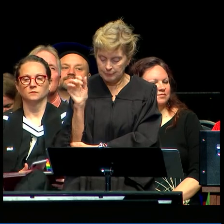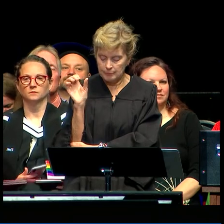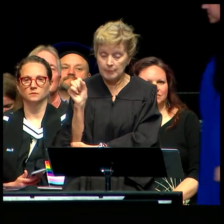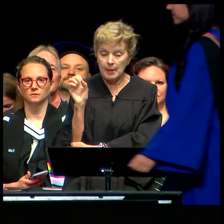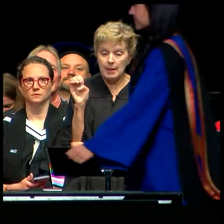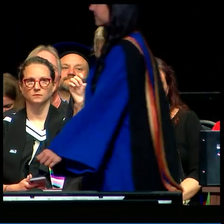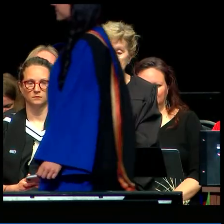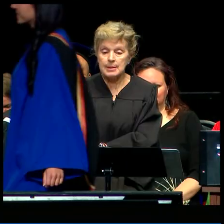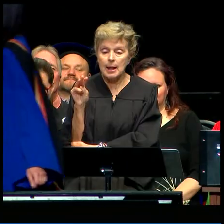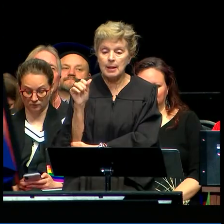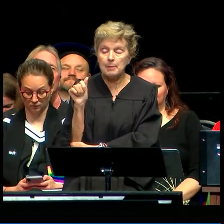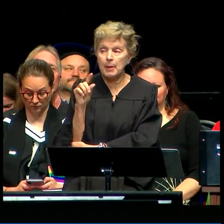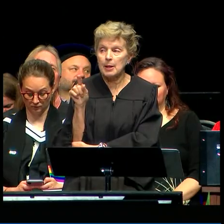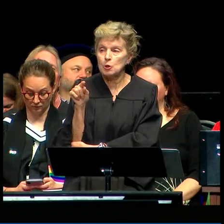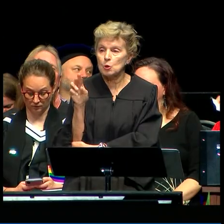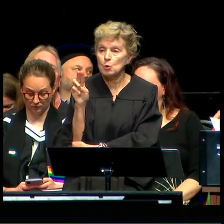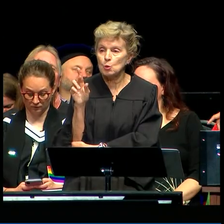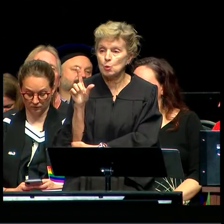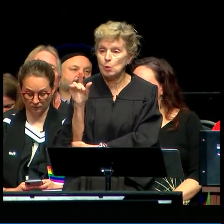Selma Zulik.